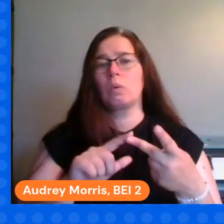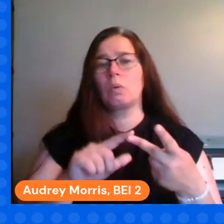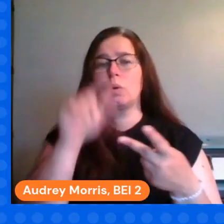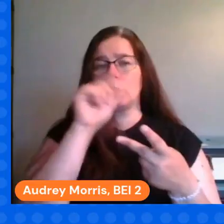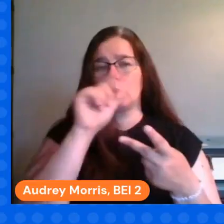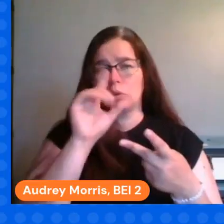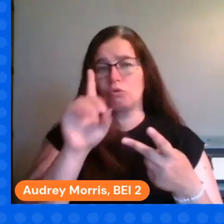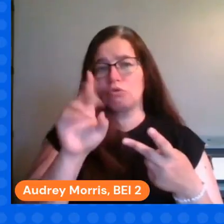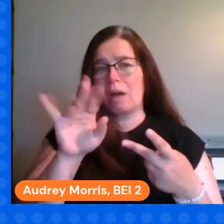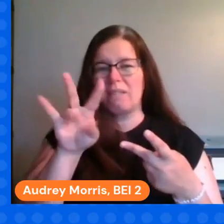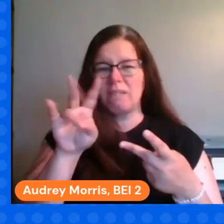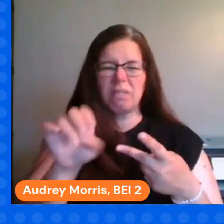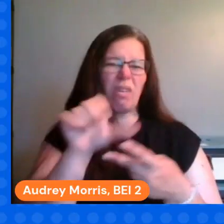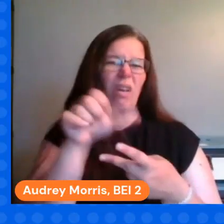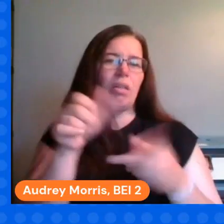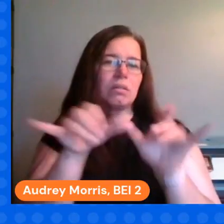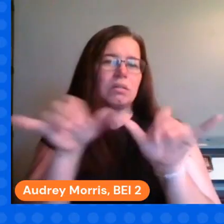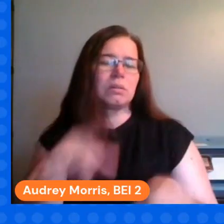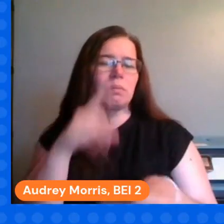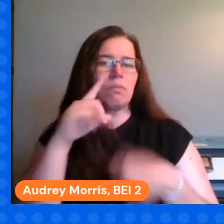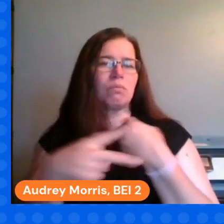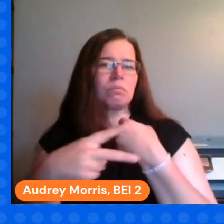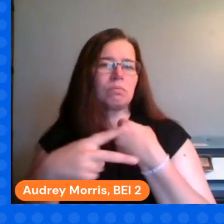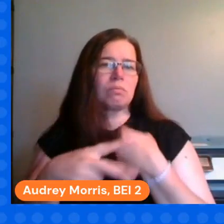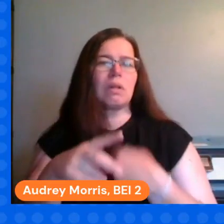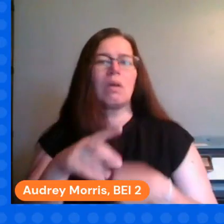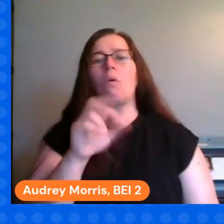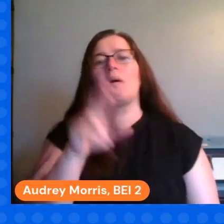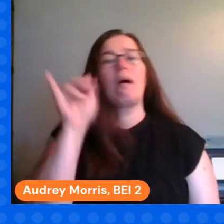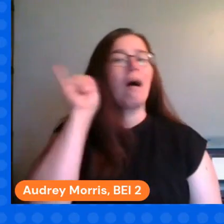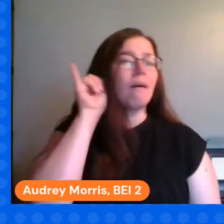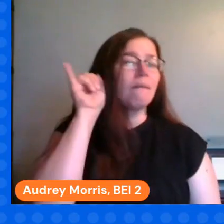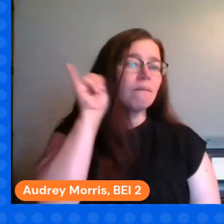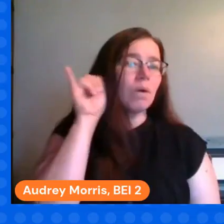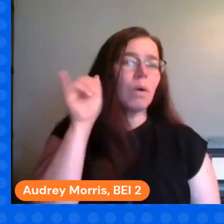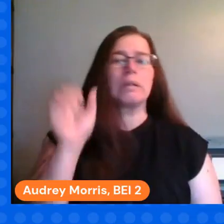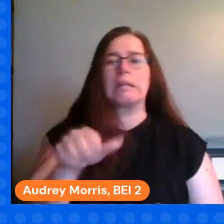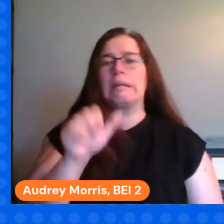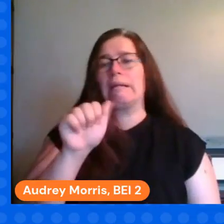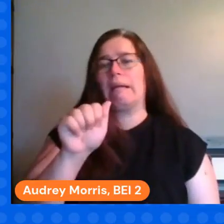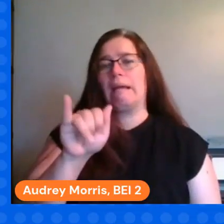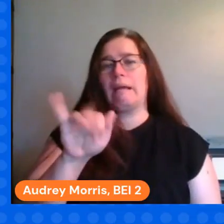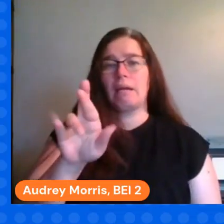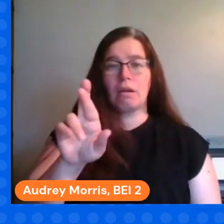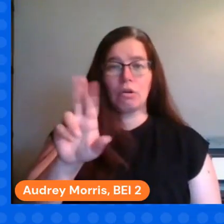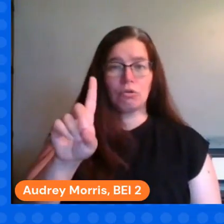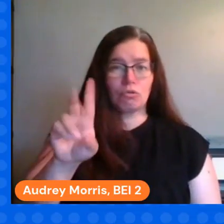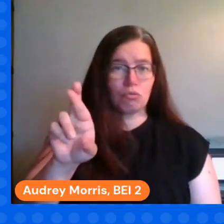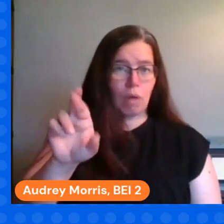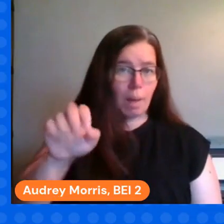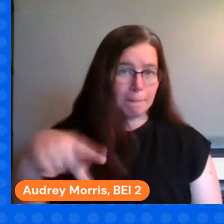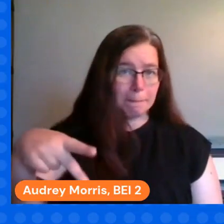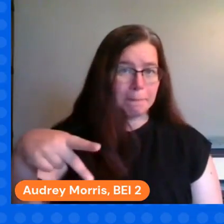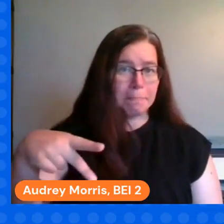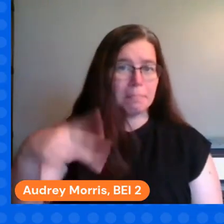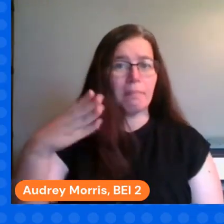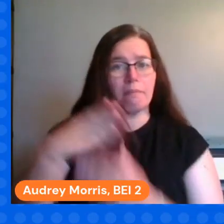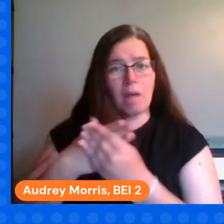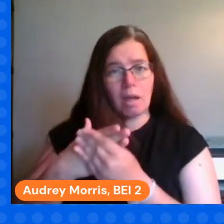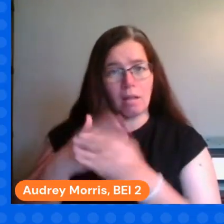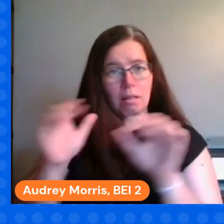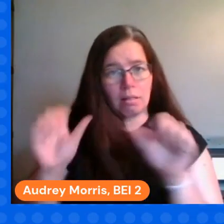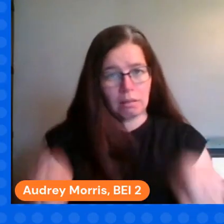student, if it's on iPhones, they might AirDrop a file to a personal device, or maybe they can email it